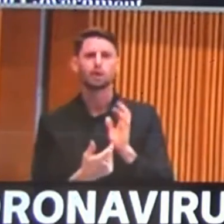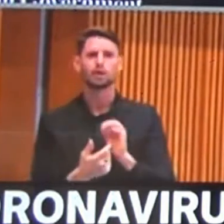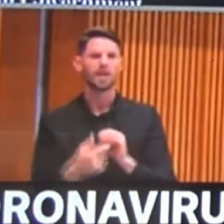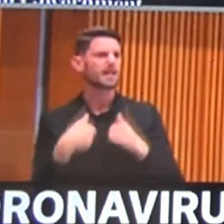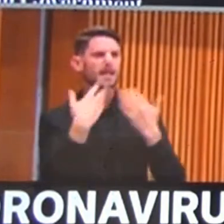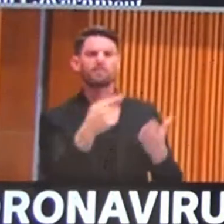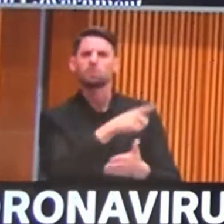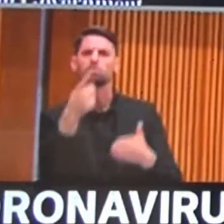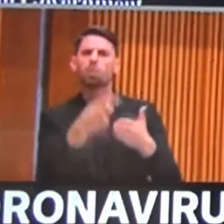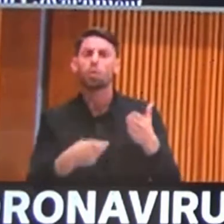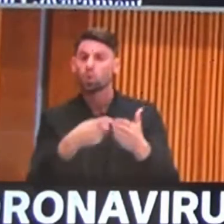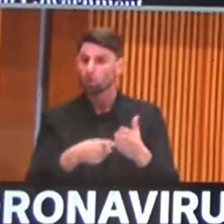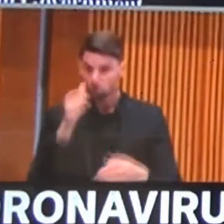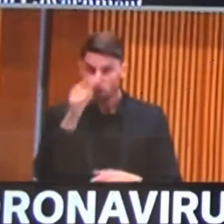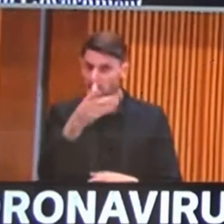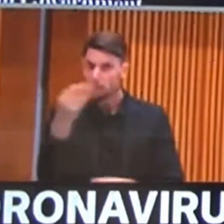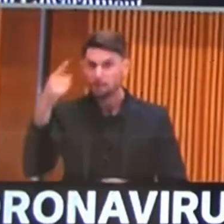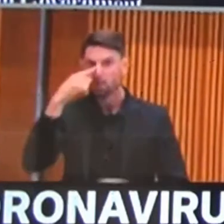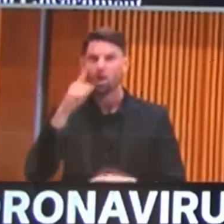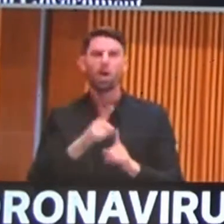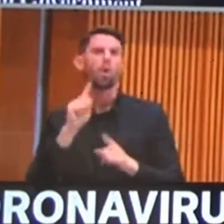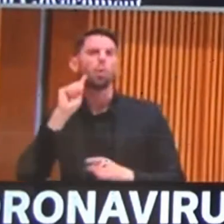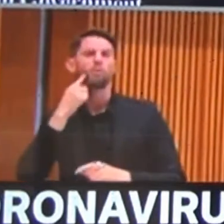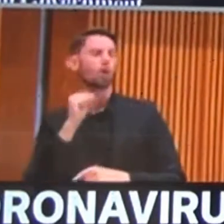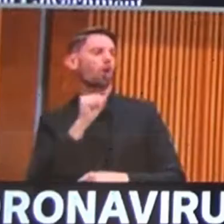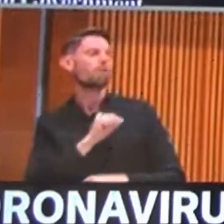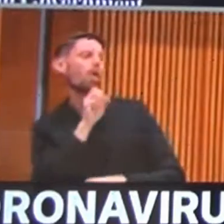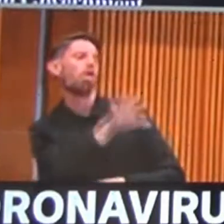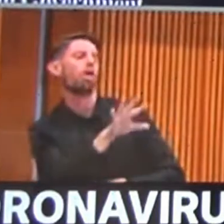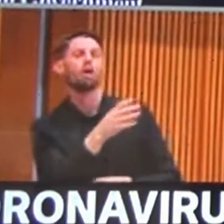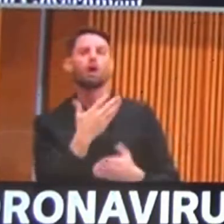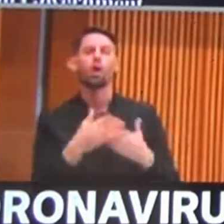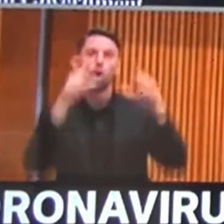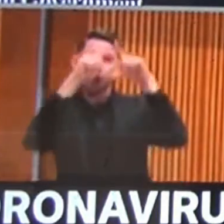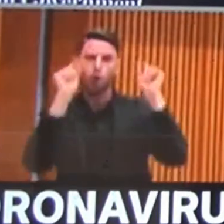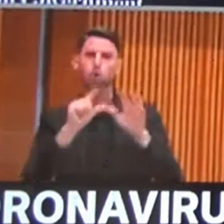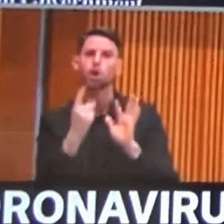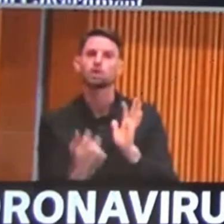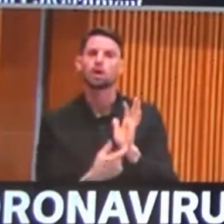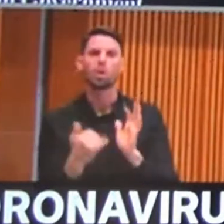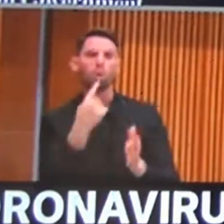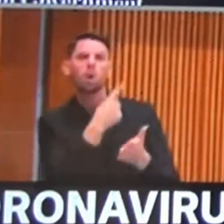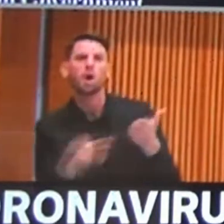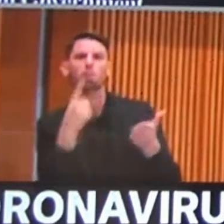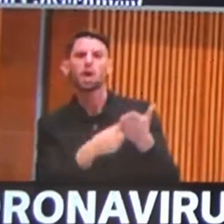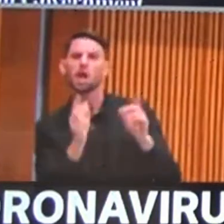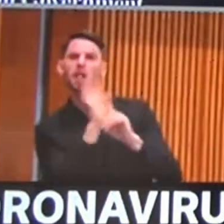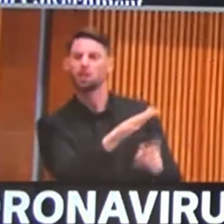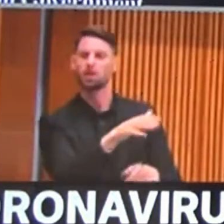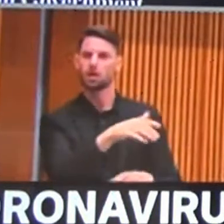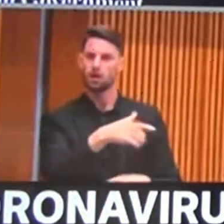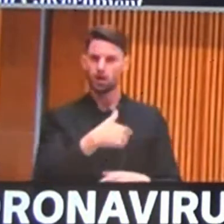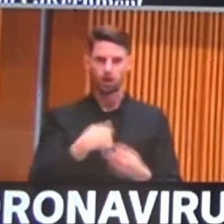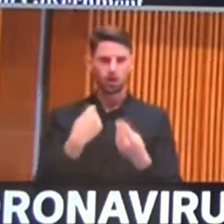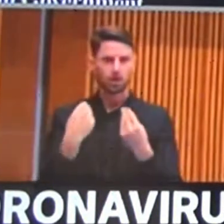them, by threatening to transmit the virus. And I have advice from the Attorney General's Department which I want to read, and that